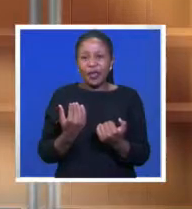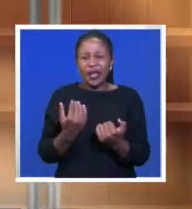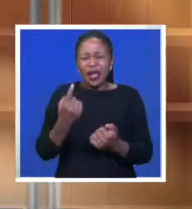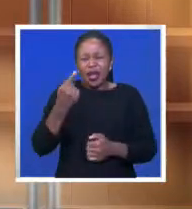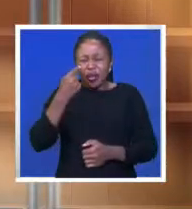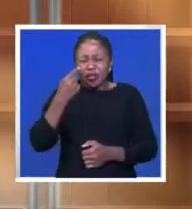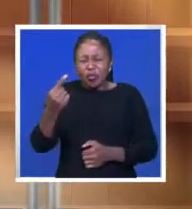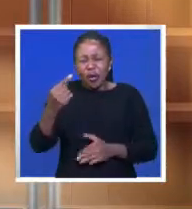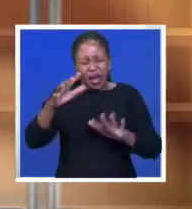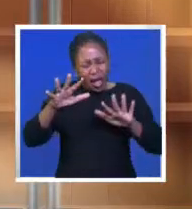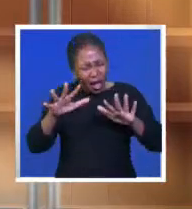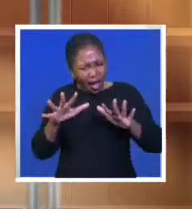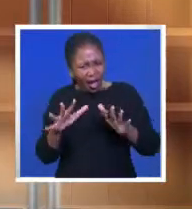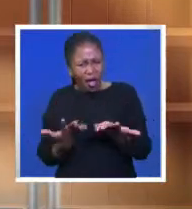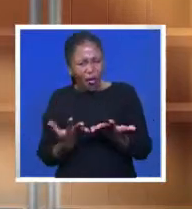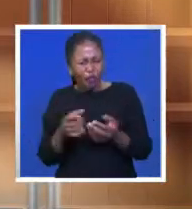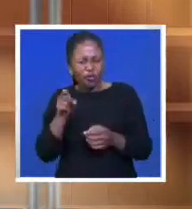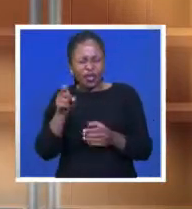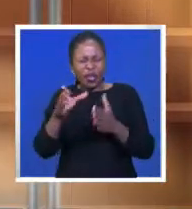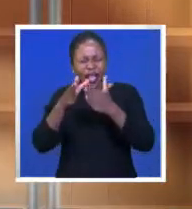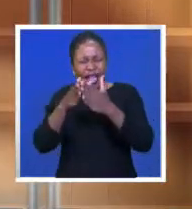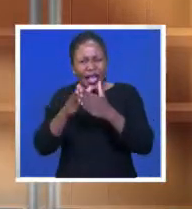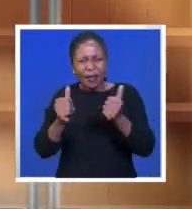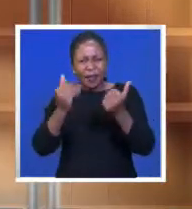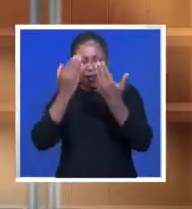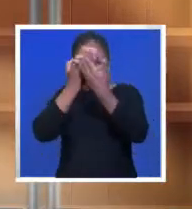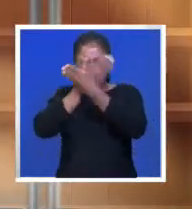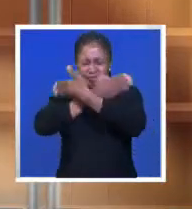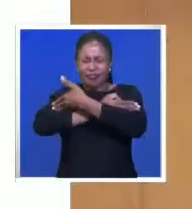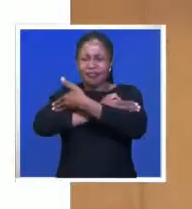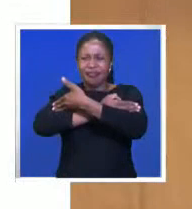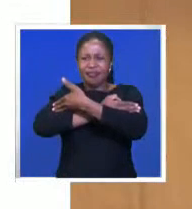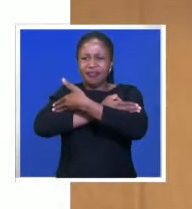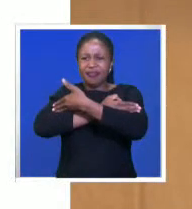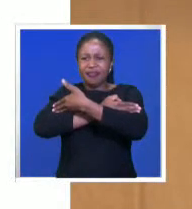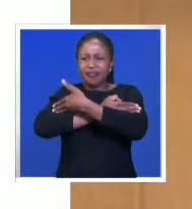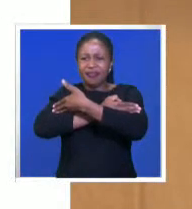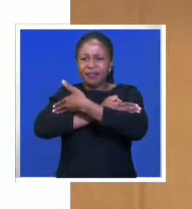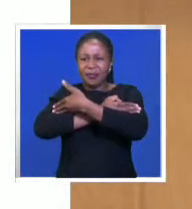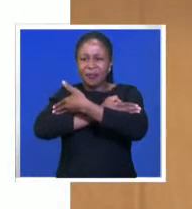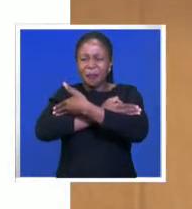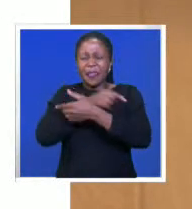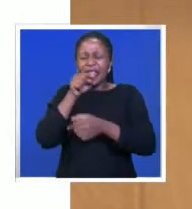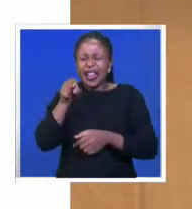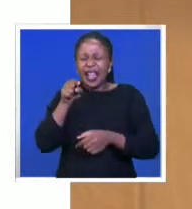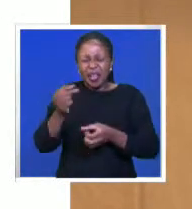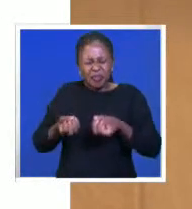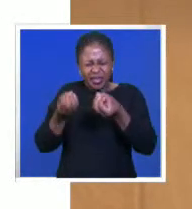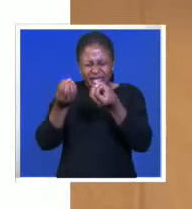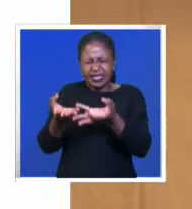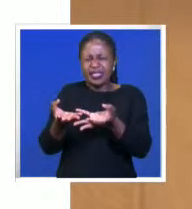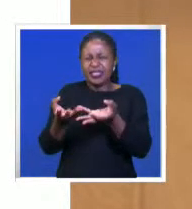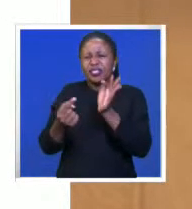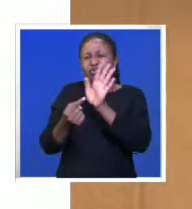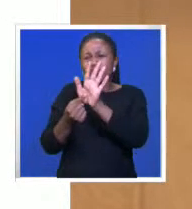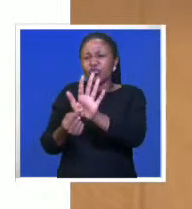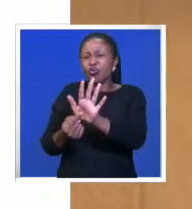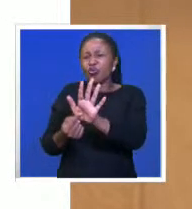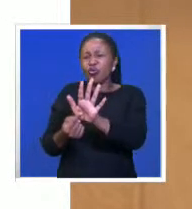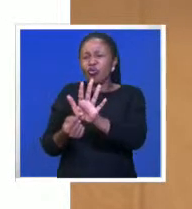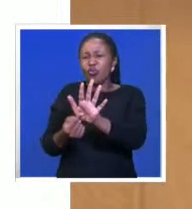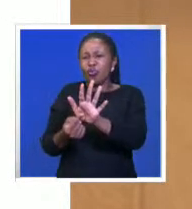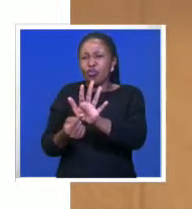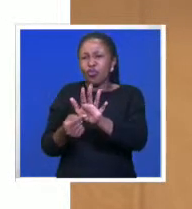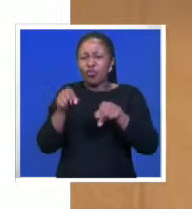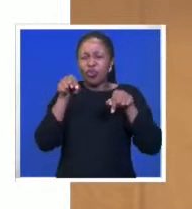night? What kind of a question is this one? Are we given the incident? Let's go back to the passage, my dear Lena. Is there anything